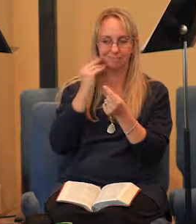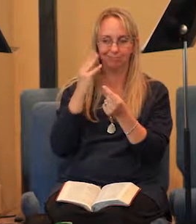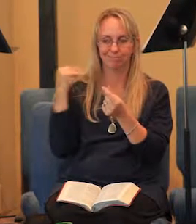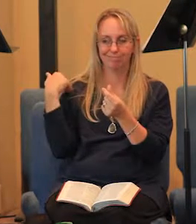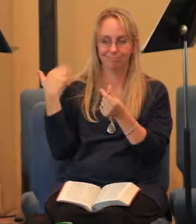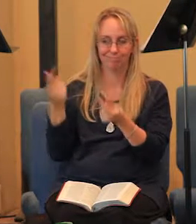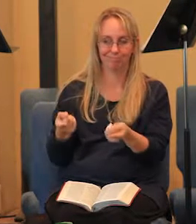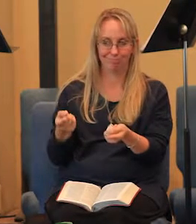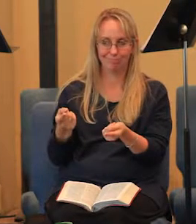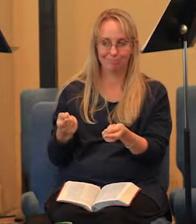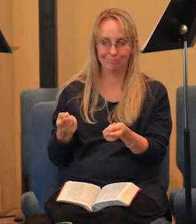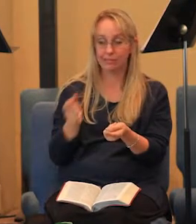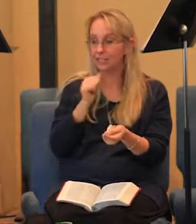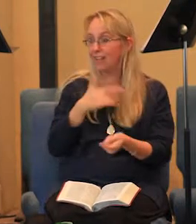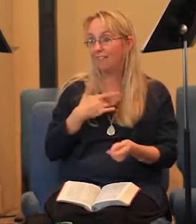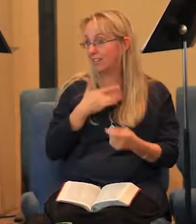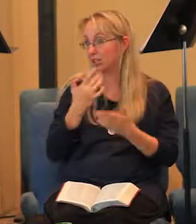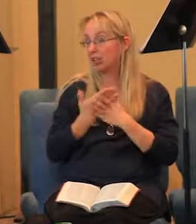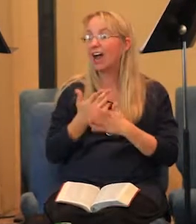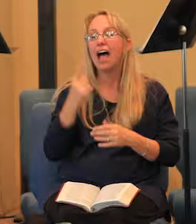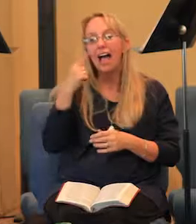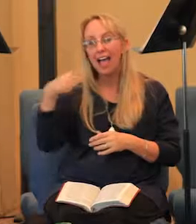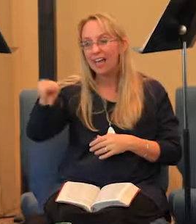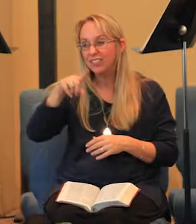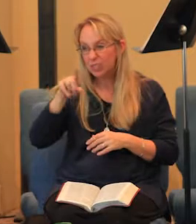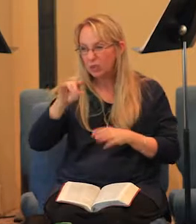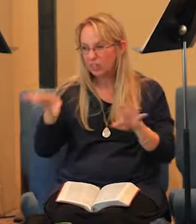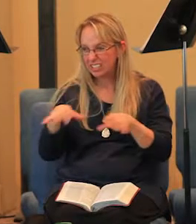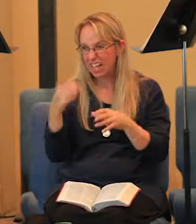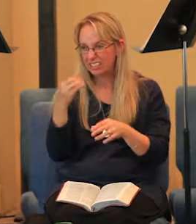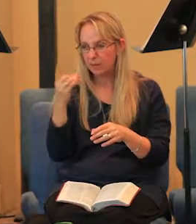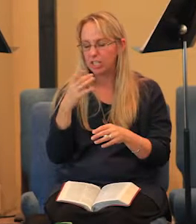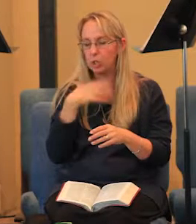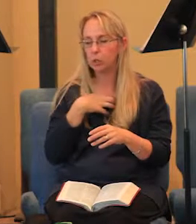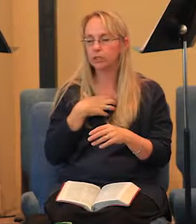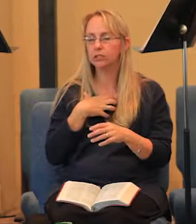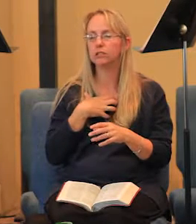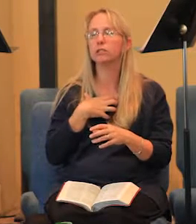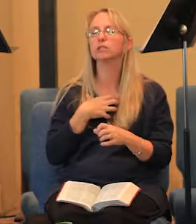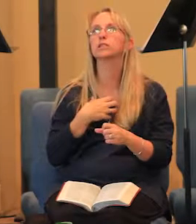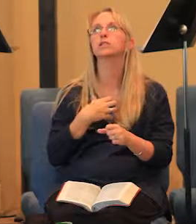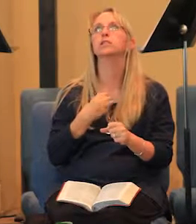feel good. Have you ever done something and you just kind of wished it would quietly go away?